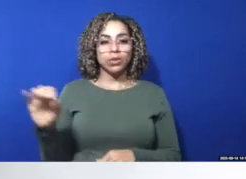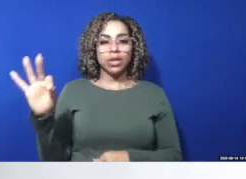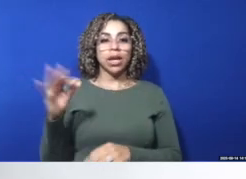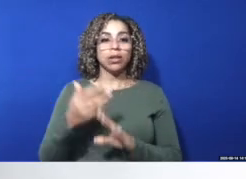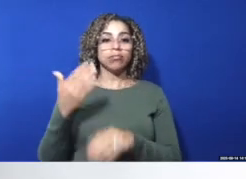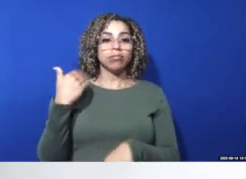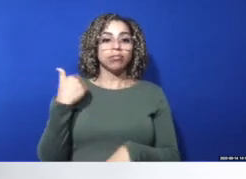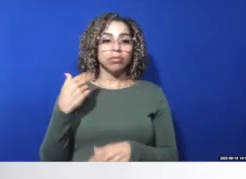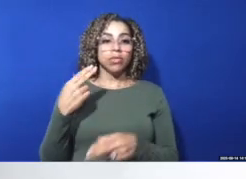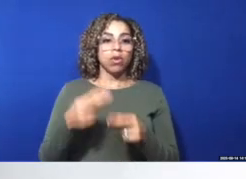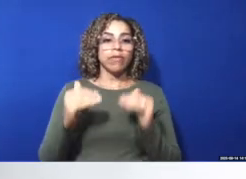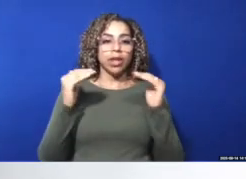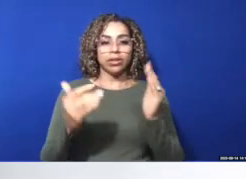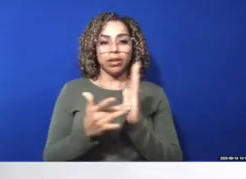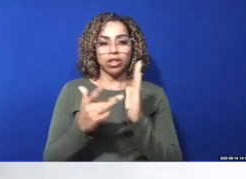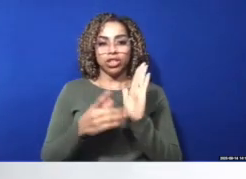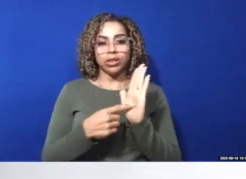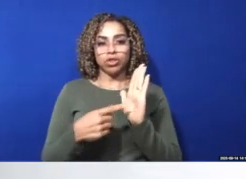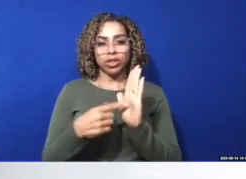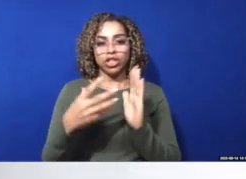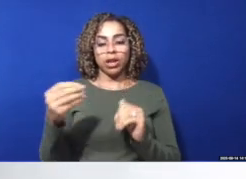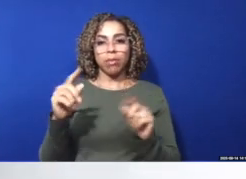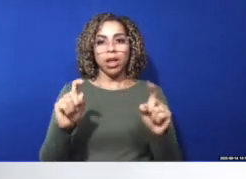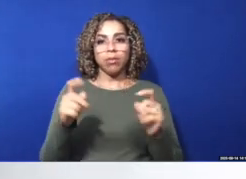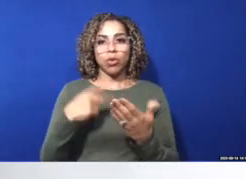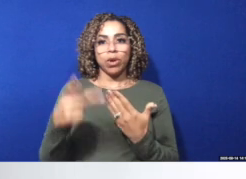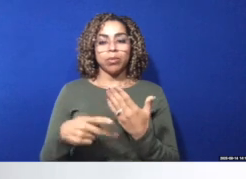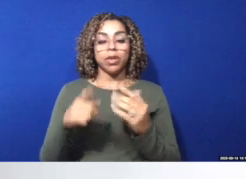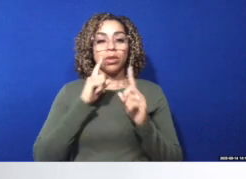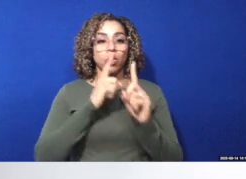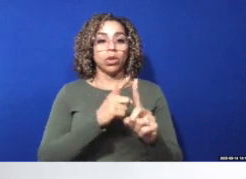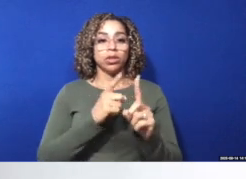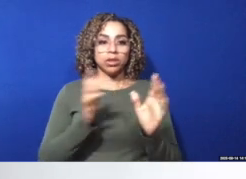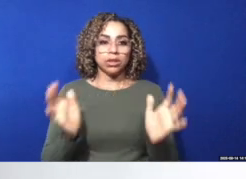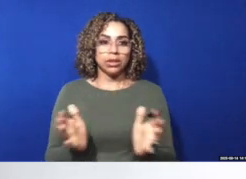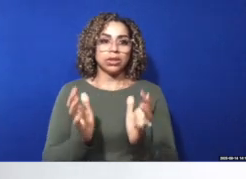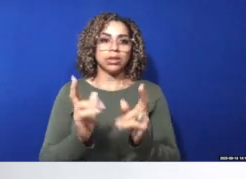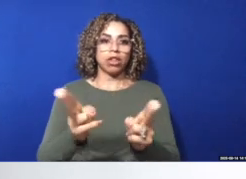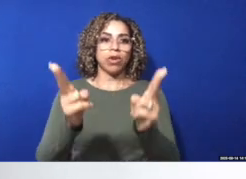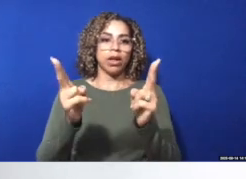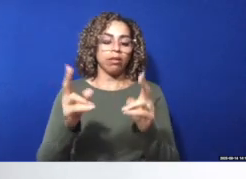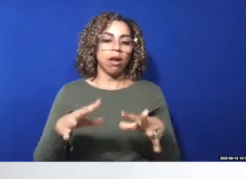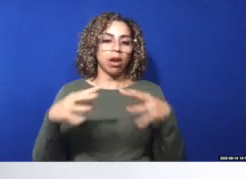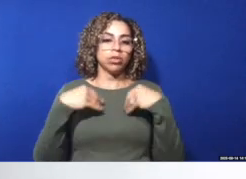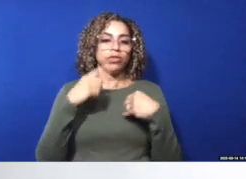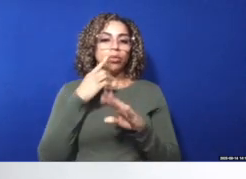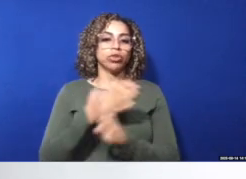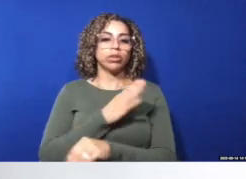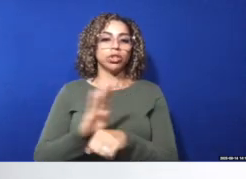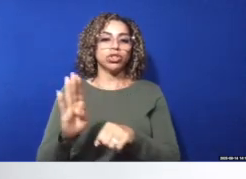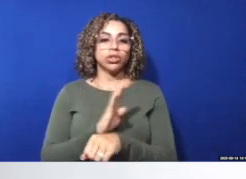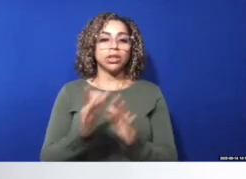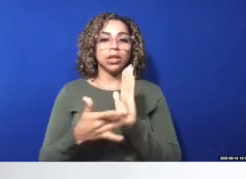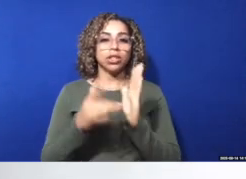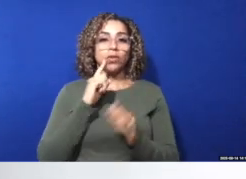Pilot Program. The goal of the program is to accelerate the adoption of pre-commercial technologies into the marketplace and to